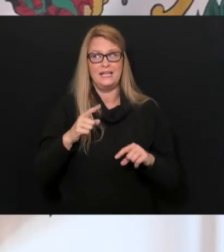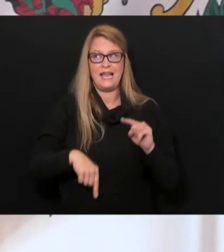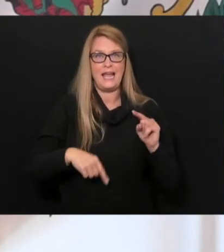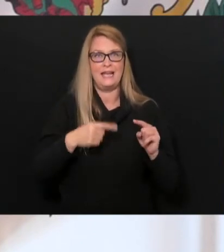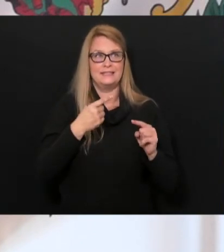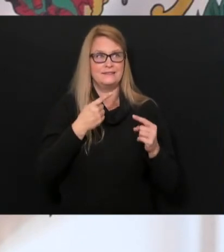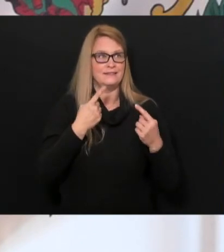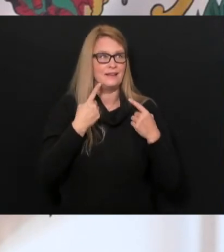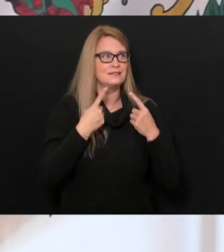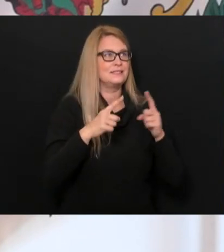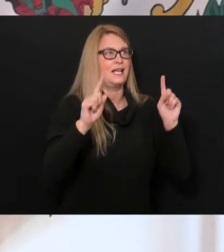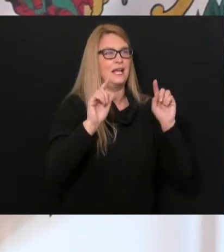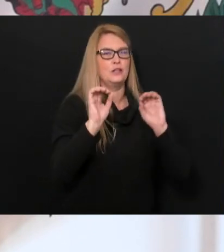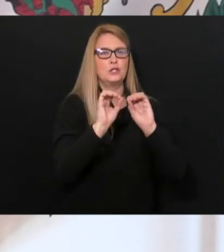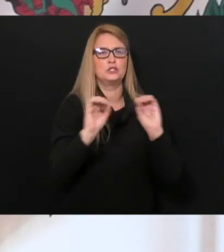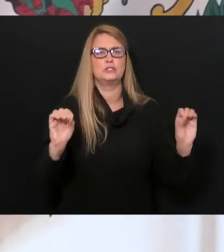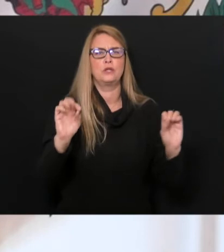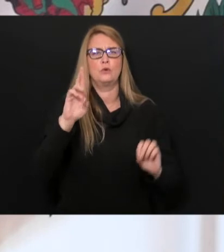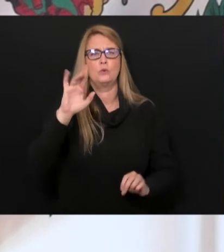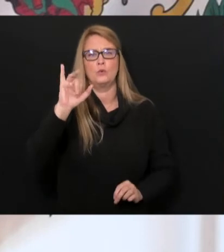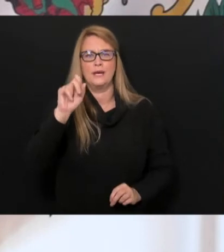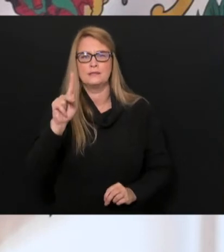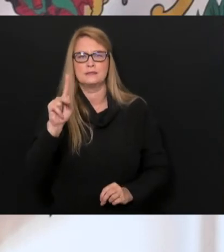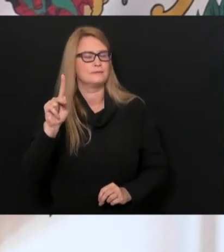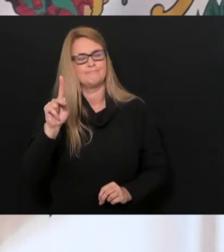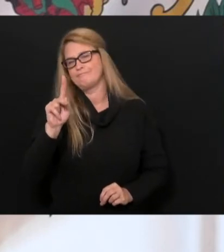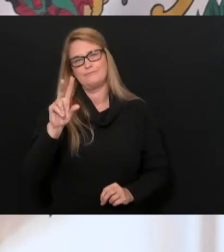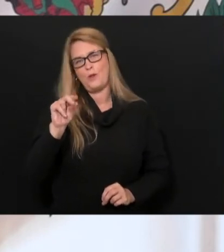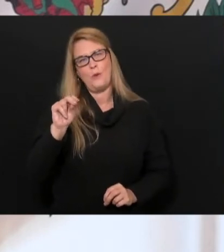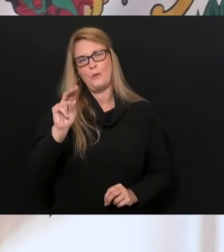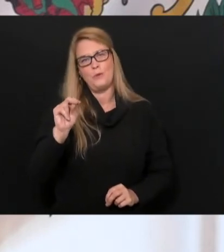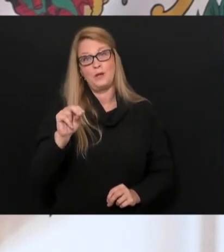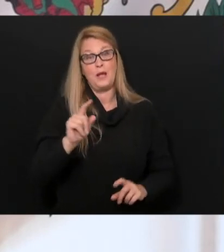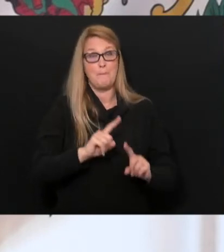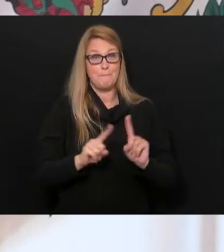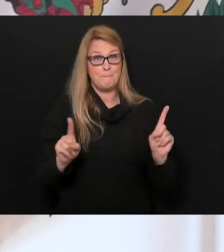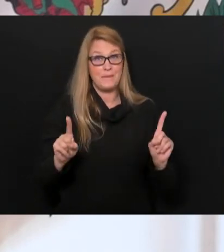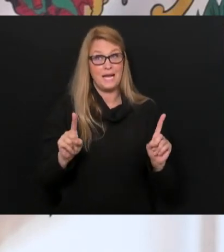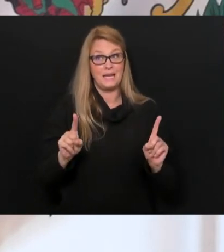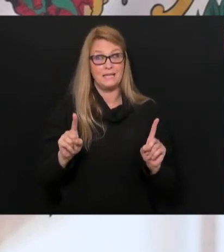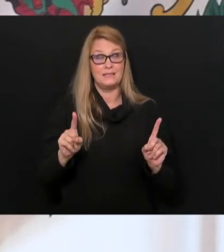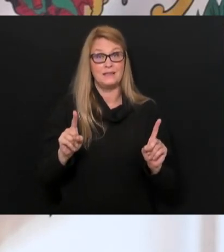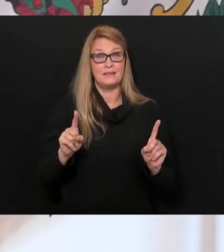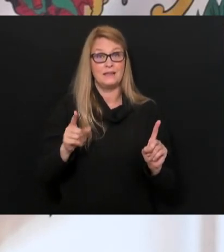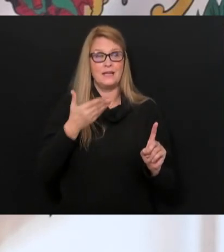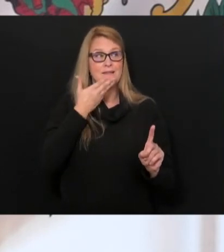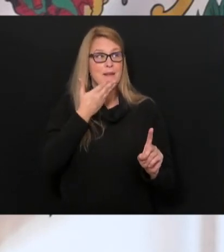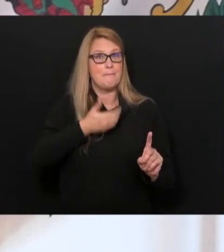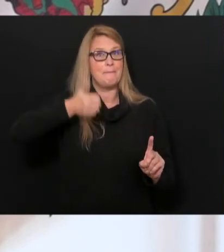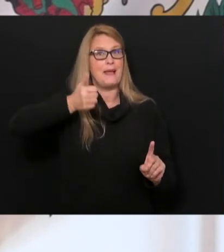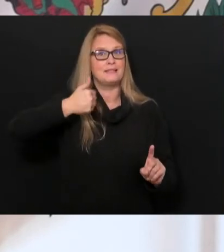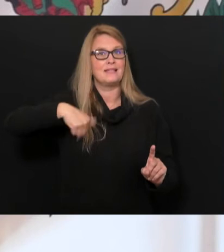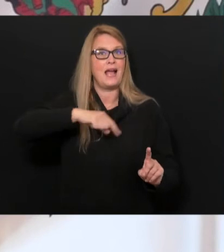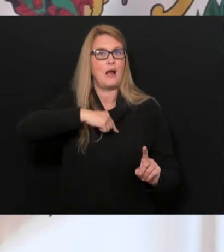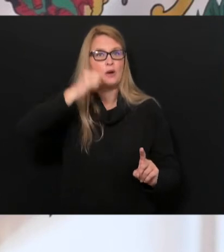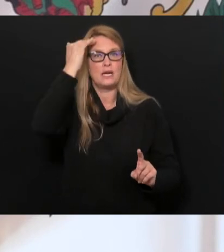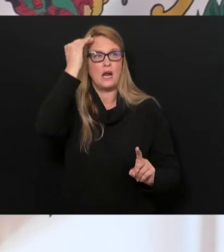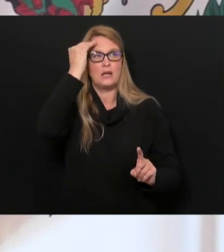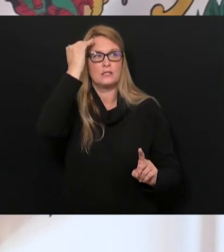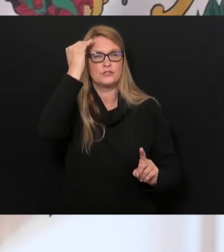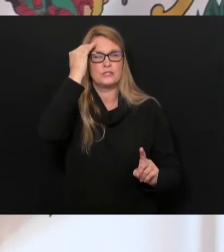to anything. You can't do that. But absolutely, to the best of all of our knowledge and everything, this vaccine